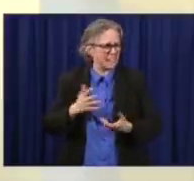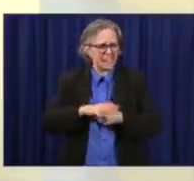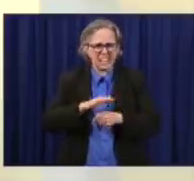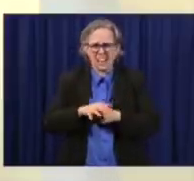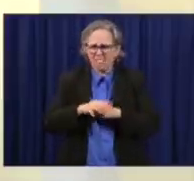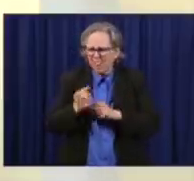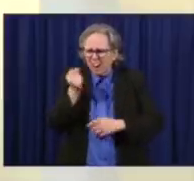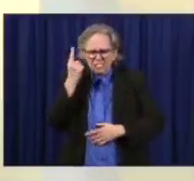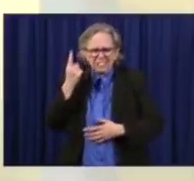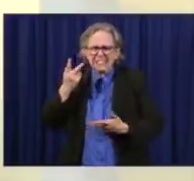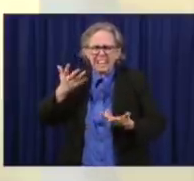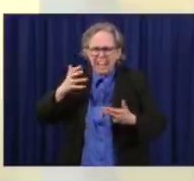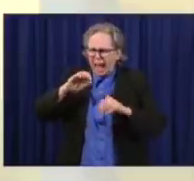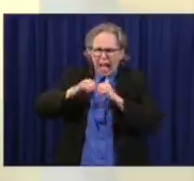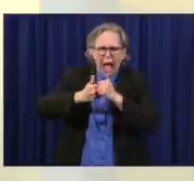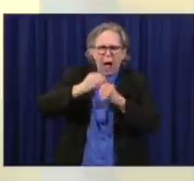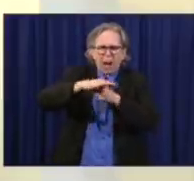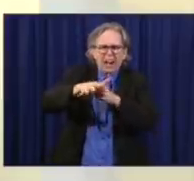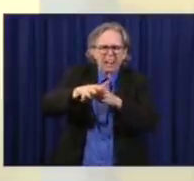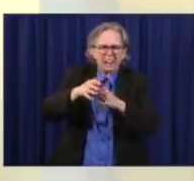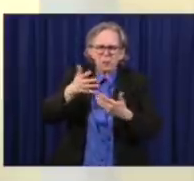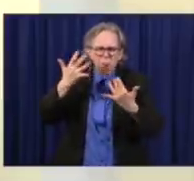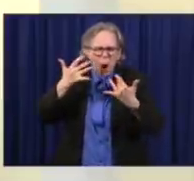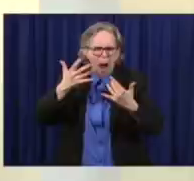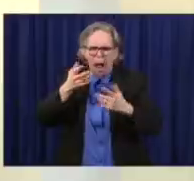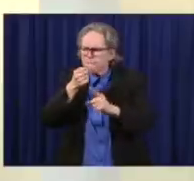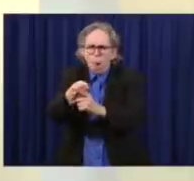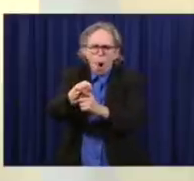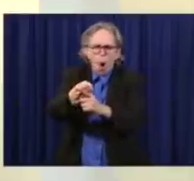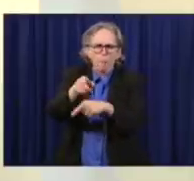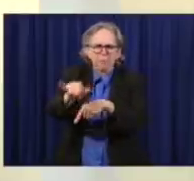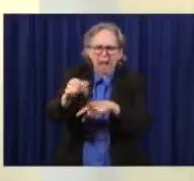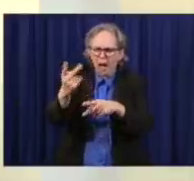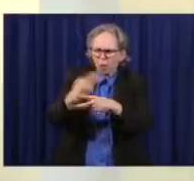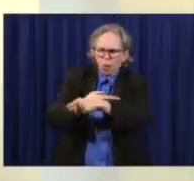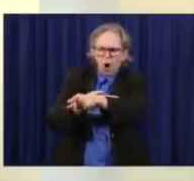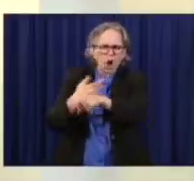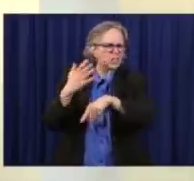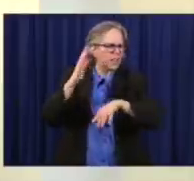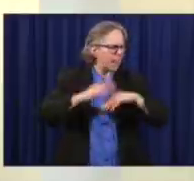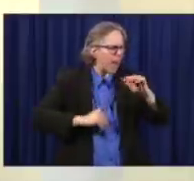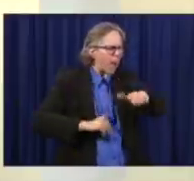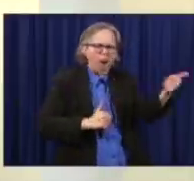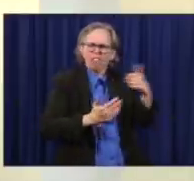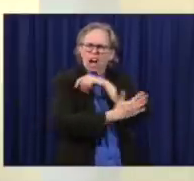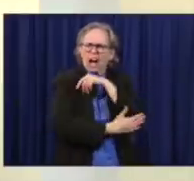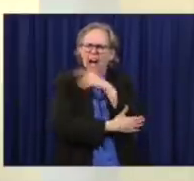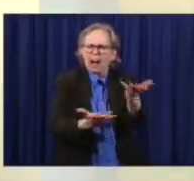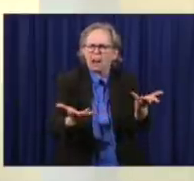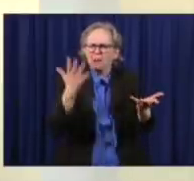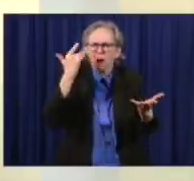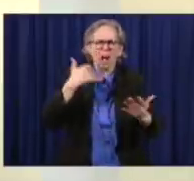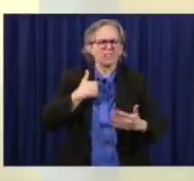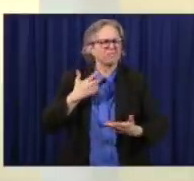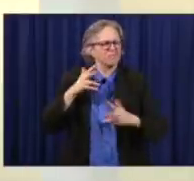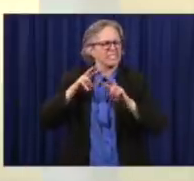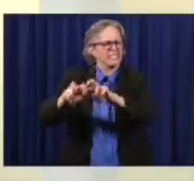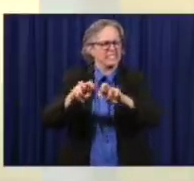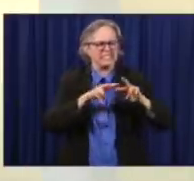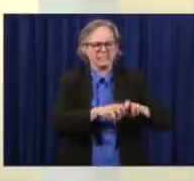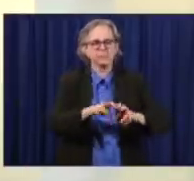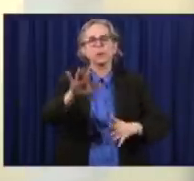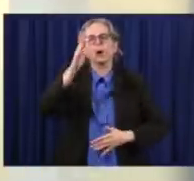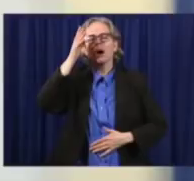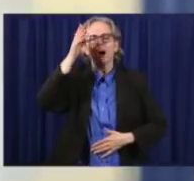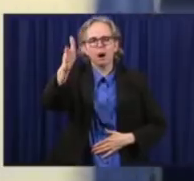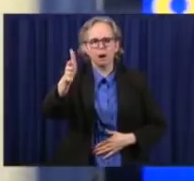of why a place might have more than another yet. And I think in months to come, hopefully we will.